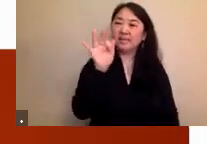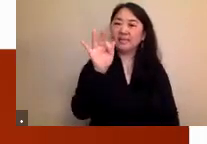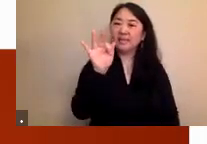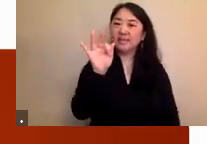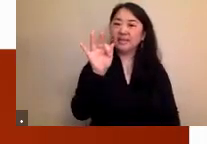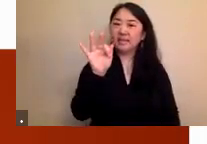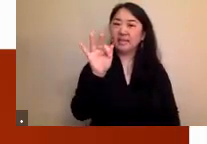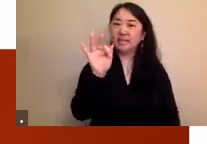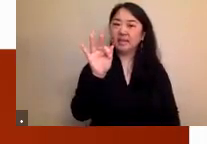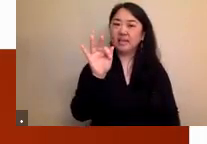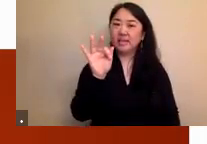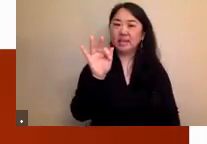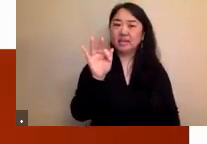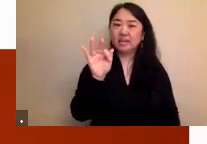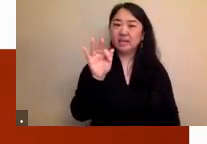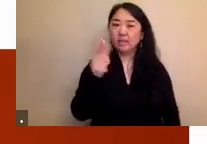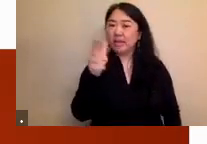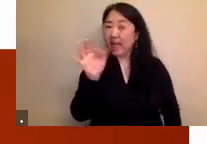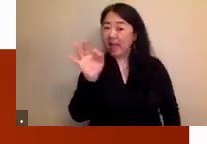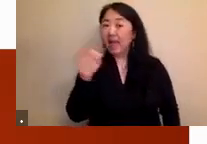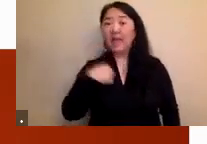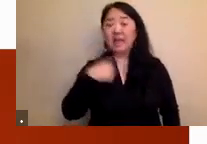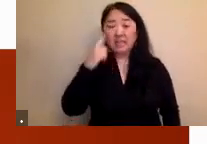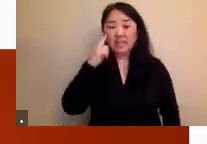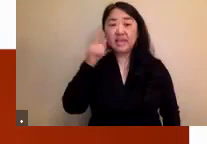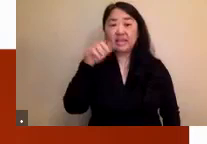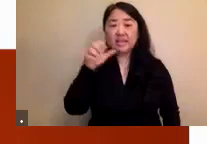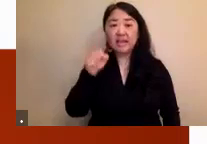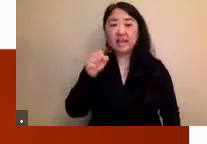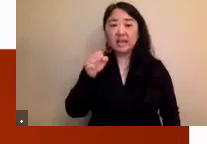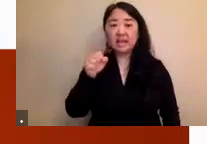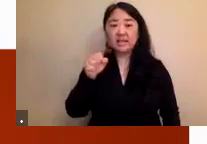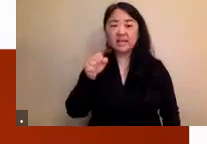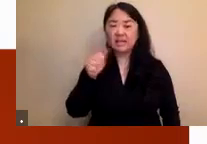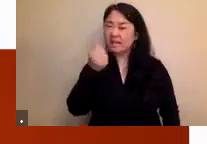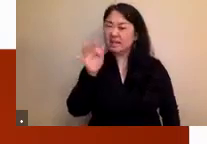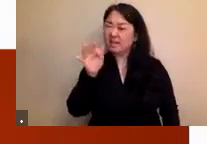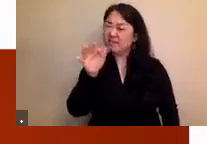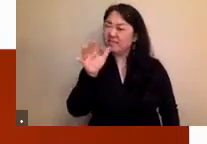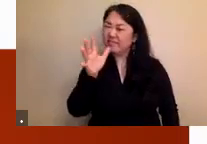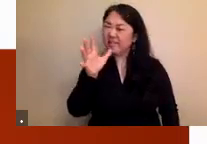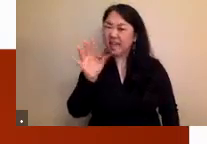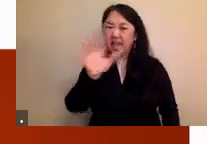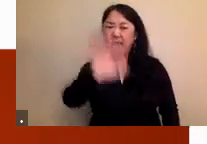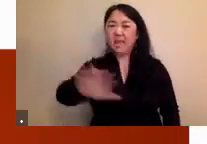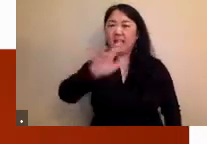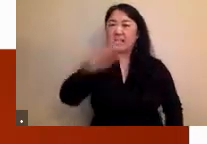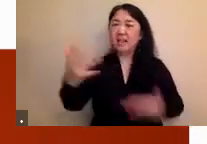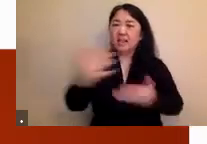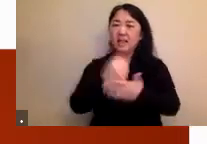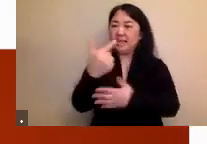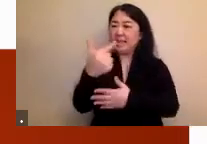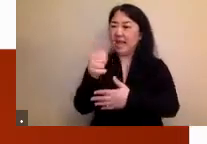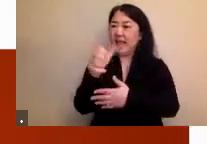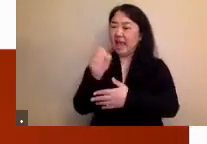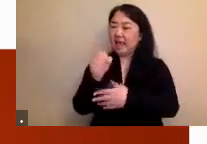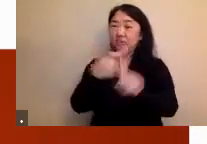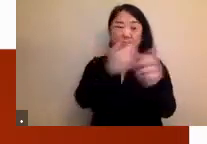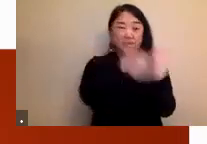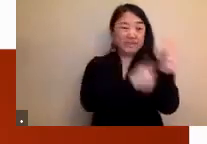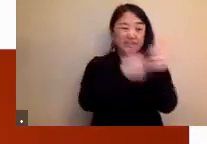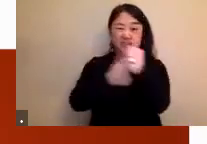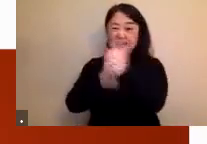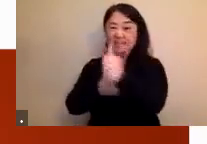1929, they were actually able to collect gas taxes from each state. This was authorized by, it